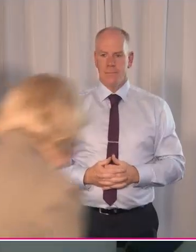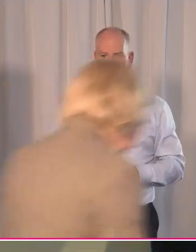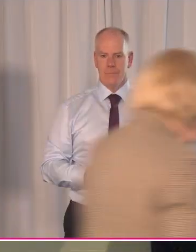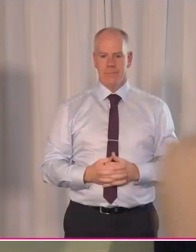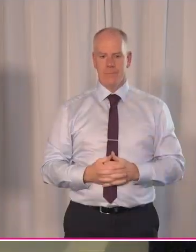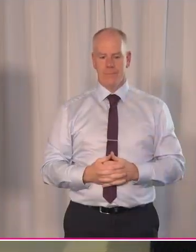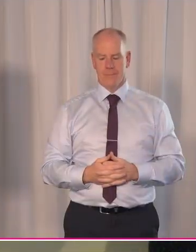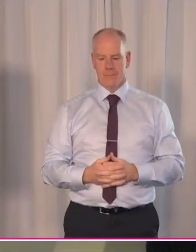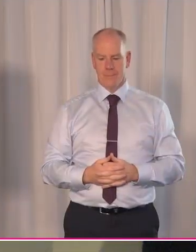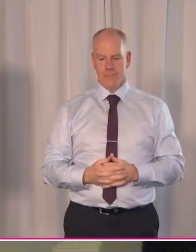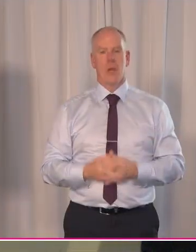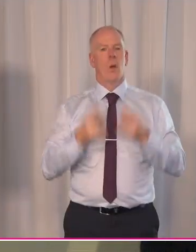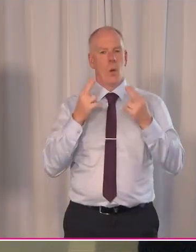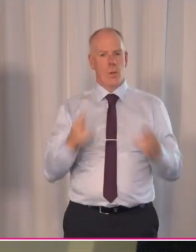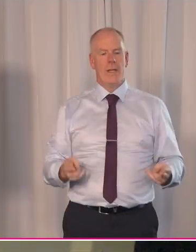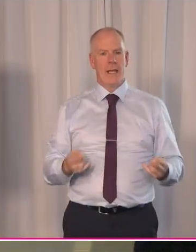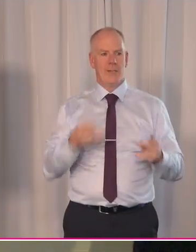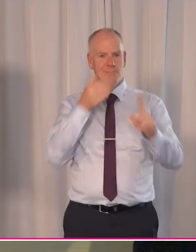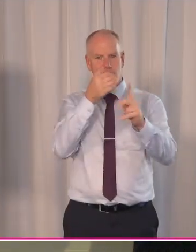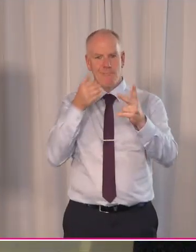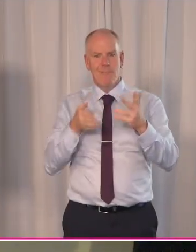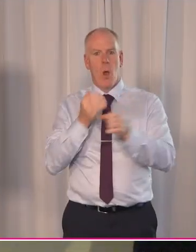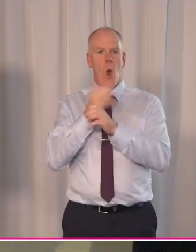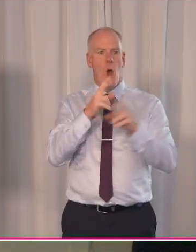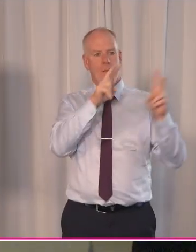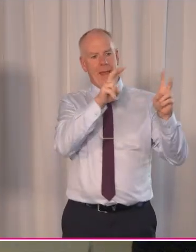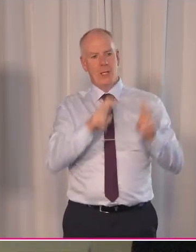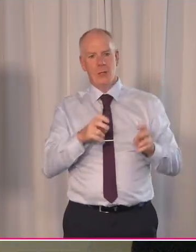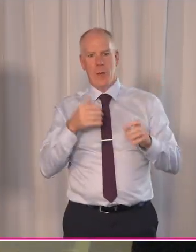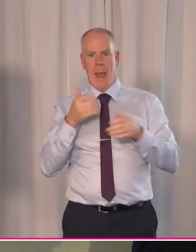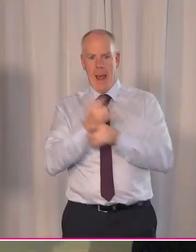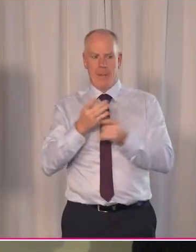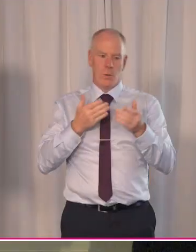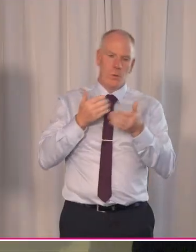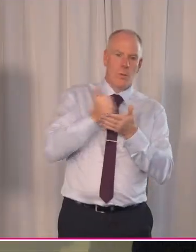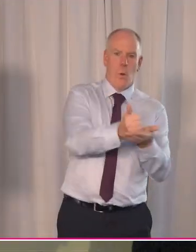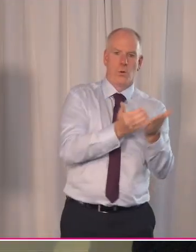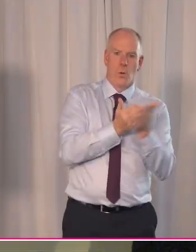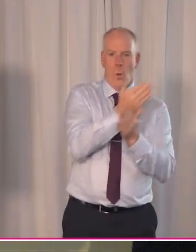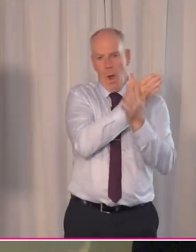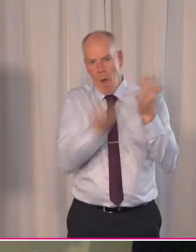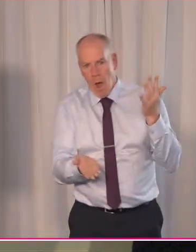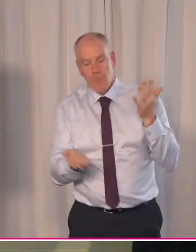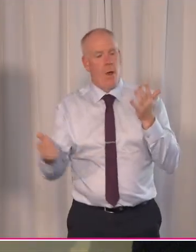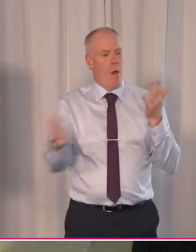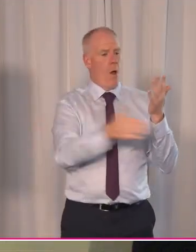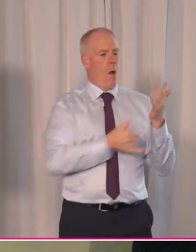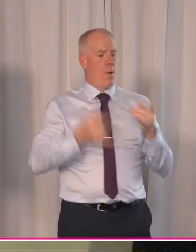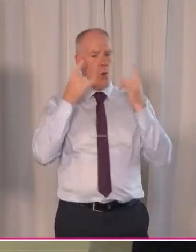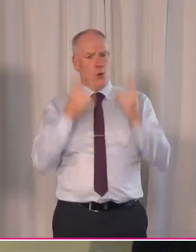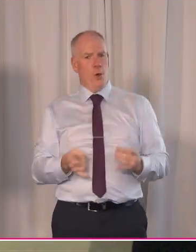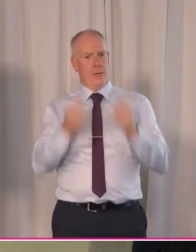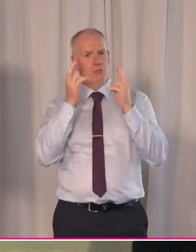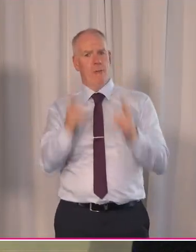is that we need to be addressing all the issues for people to support them in this area, and that, we are all human. Any of us